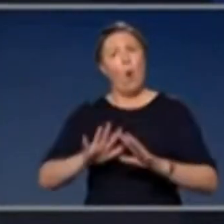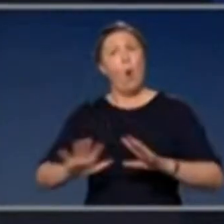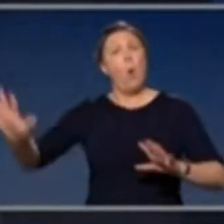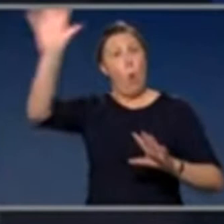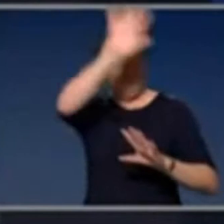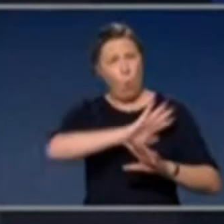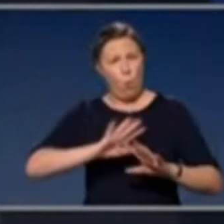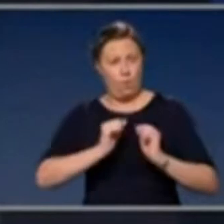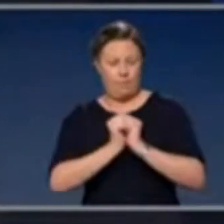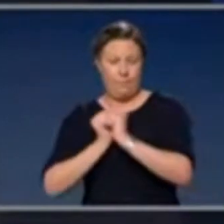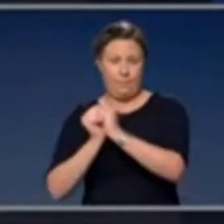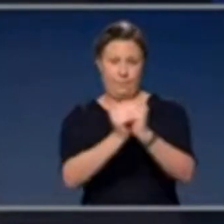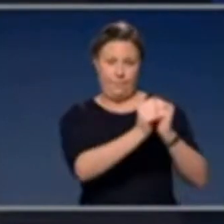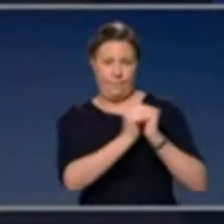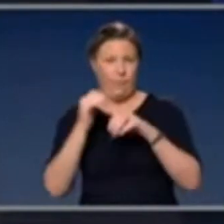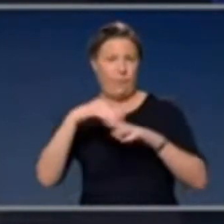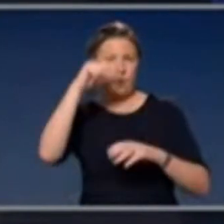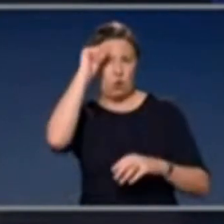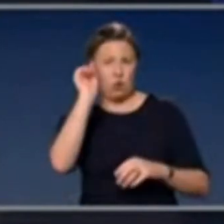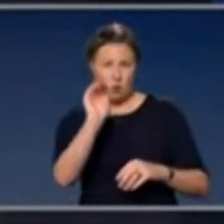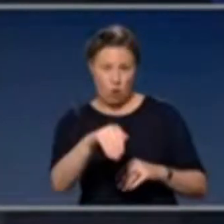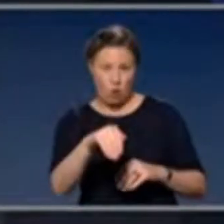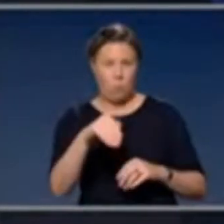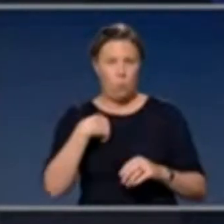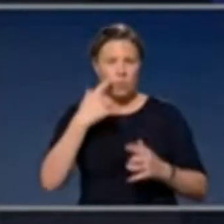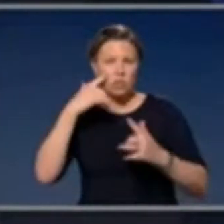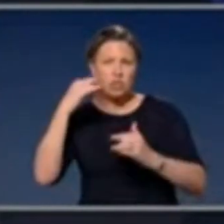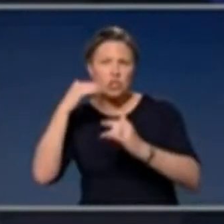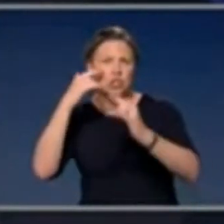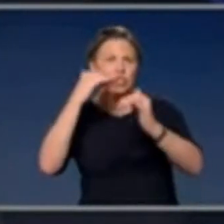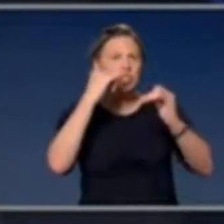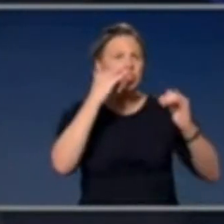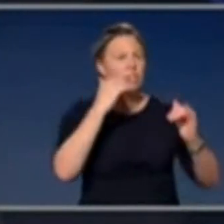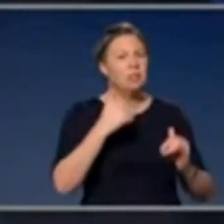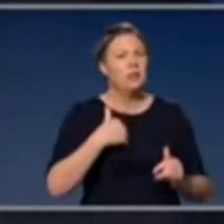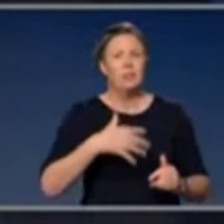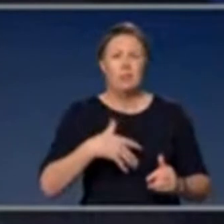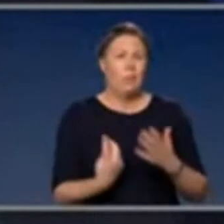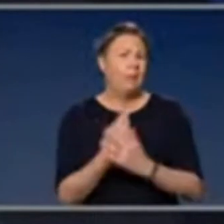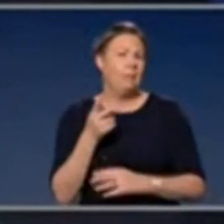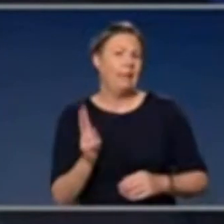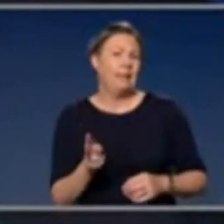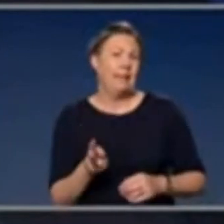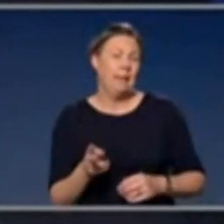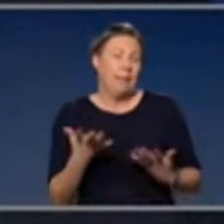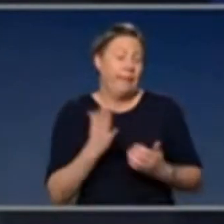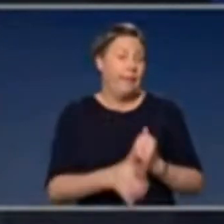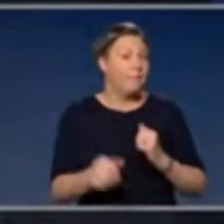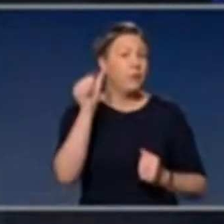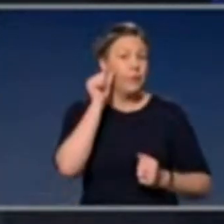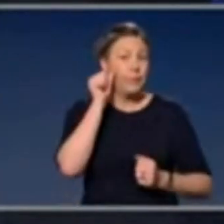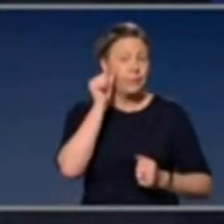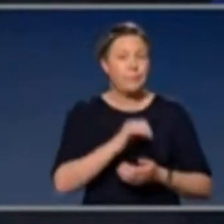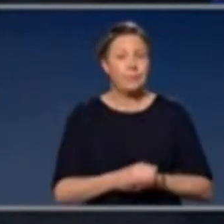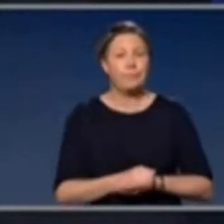this endeavour over the coming weeks, because we hope that this won't happen again anywhere else, but we can't know that for certain.